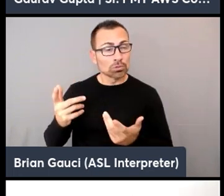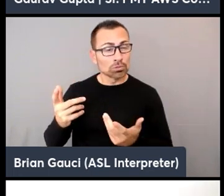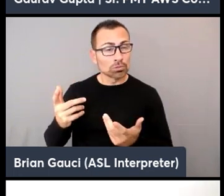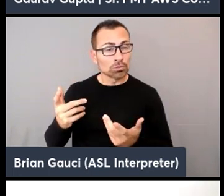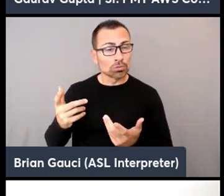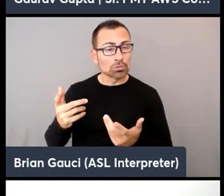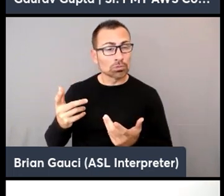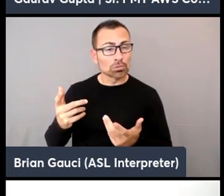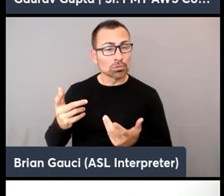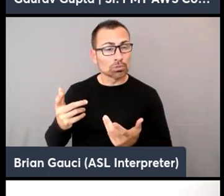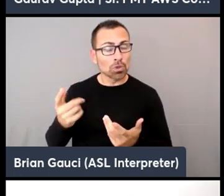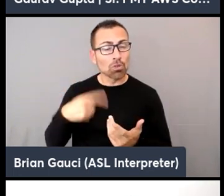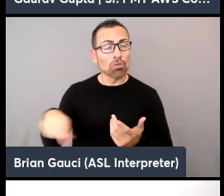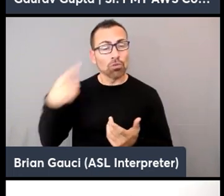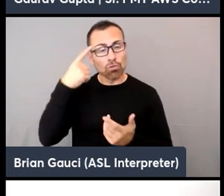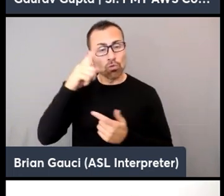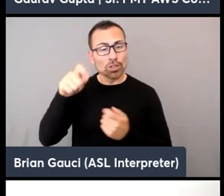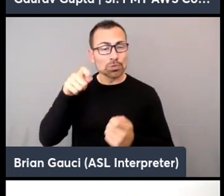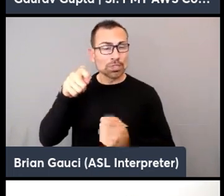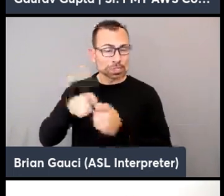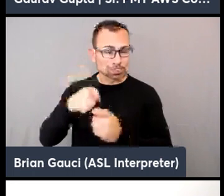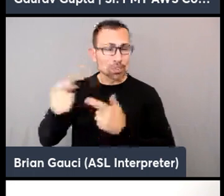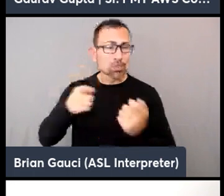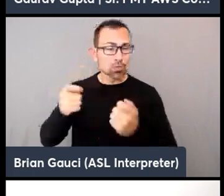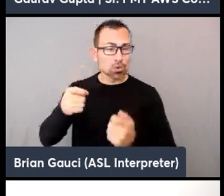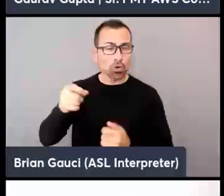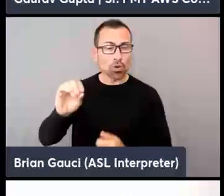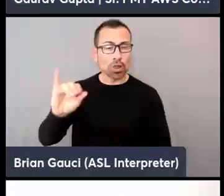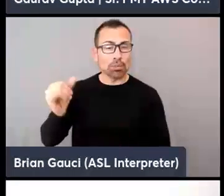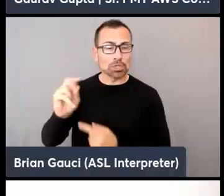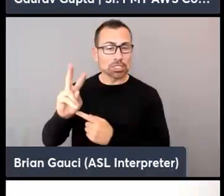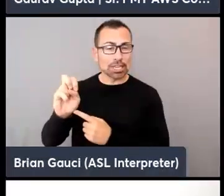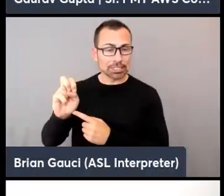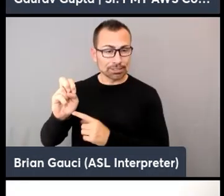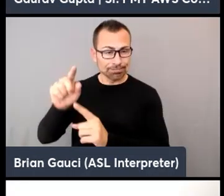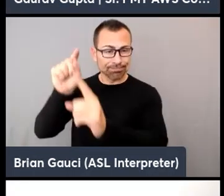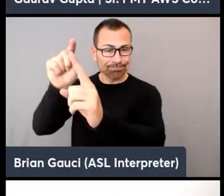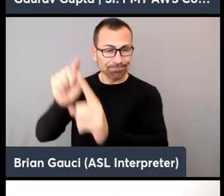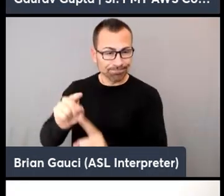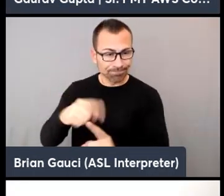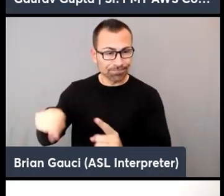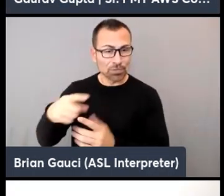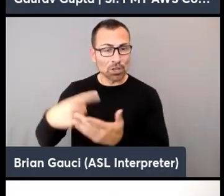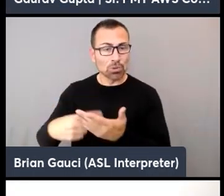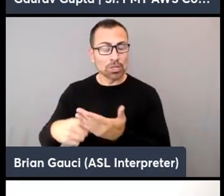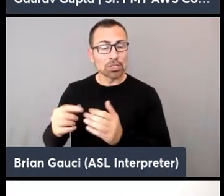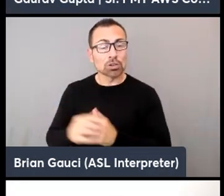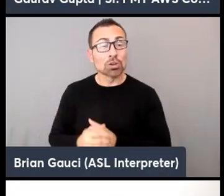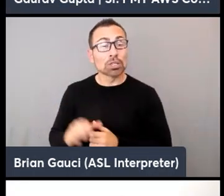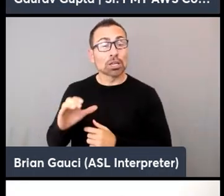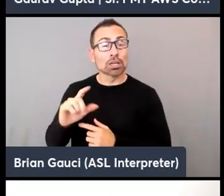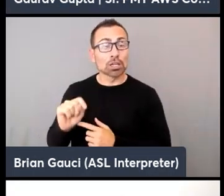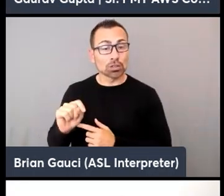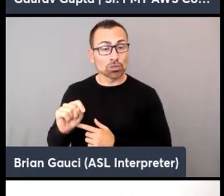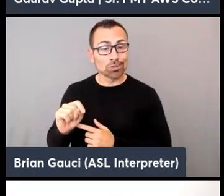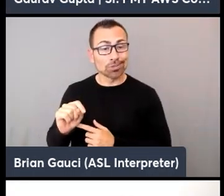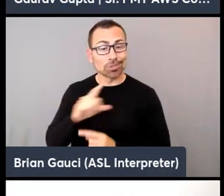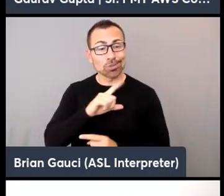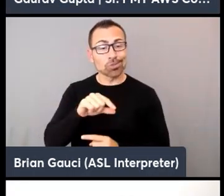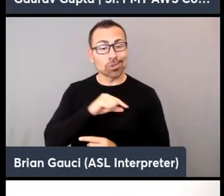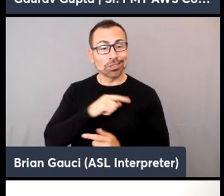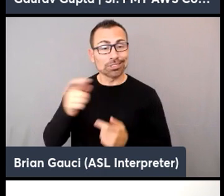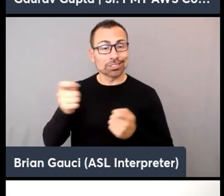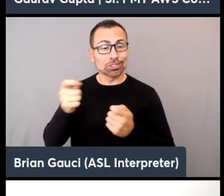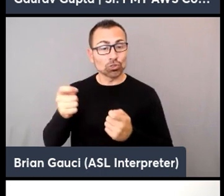used to meet specific control objectives that we talked about, and Control Tower's proactive controls